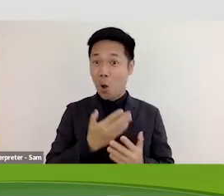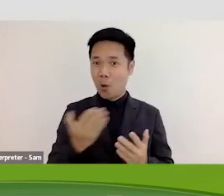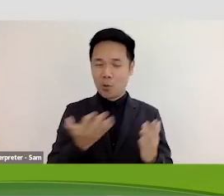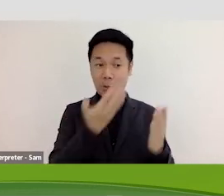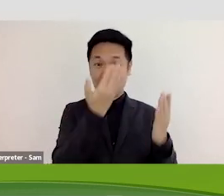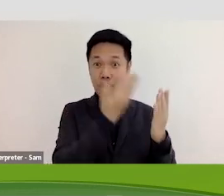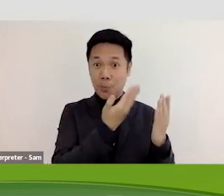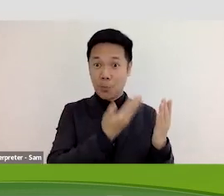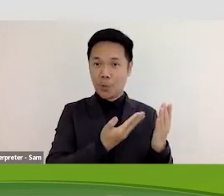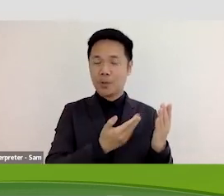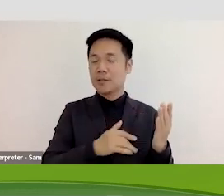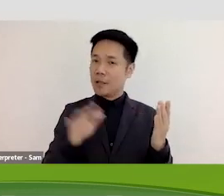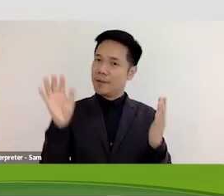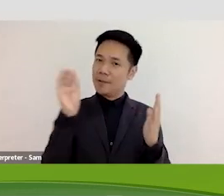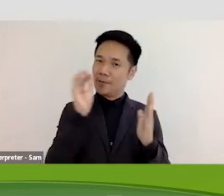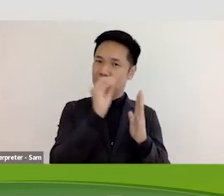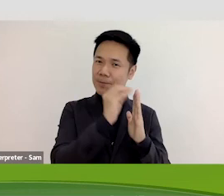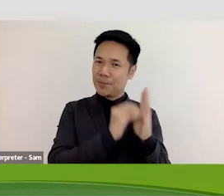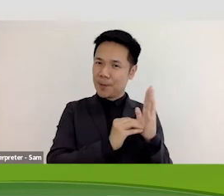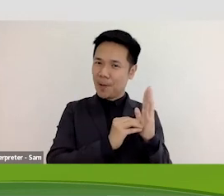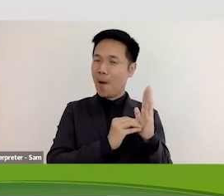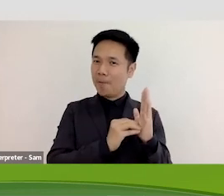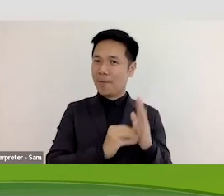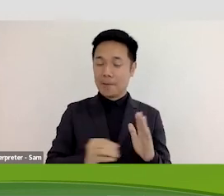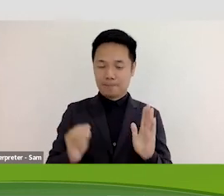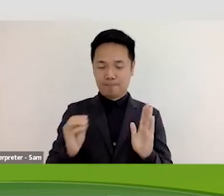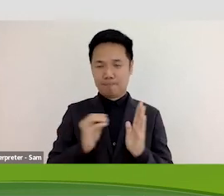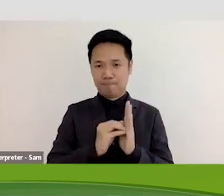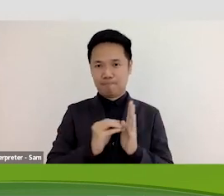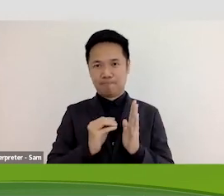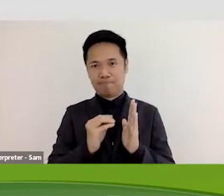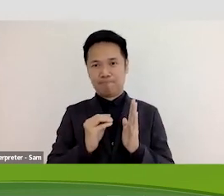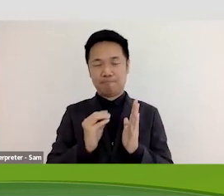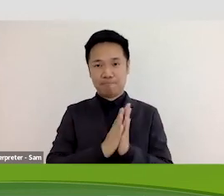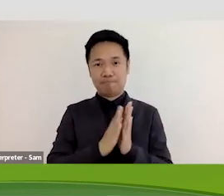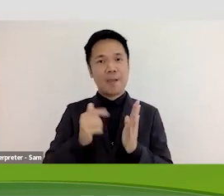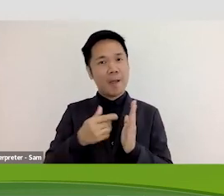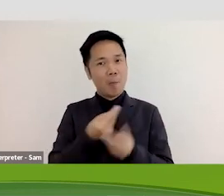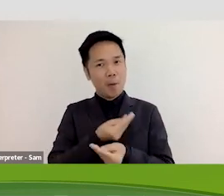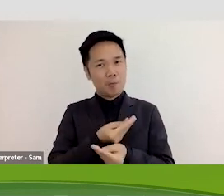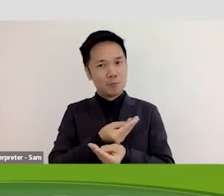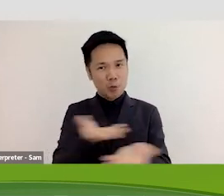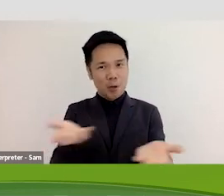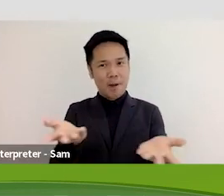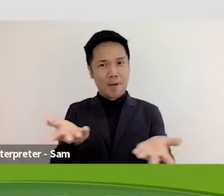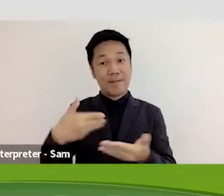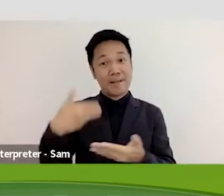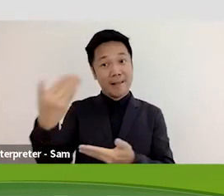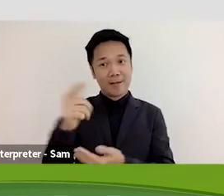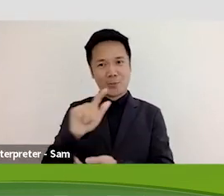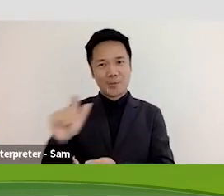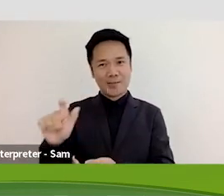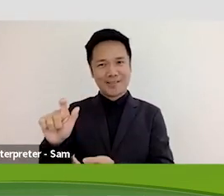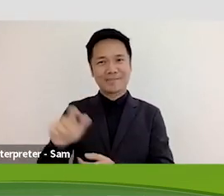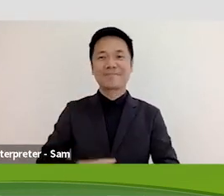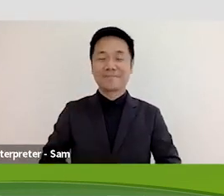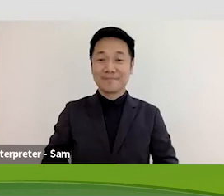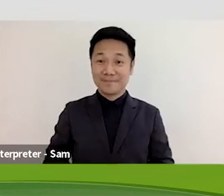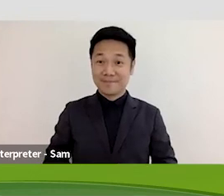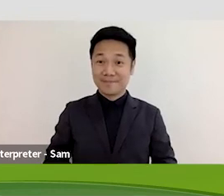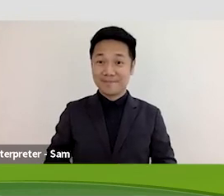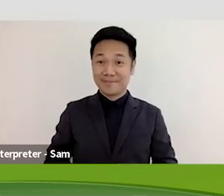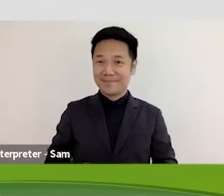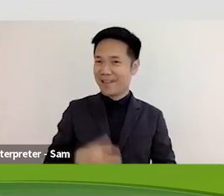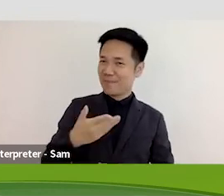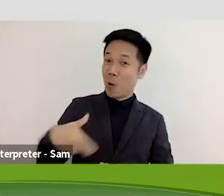be reflected in the report on the consultation and will be shared with you next week. And so there will again be an opportunity to all of you to